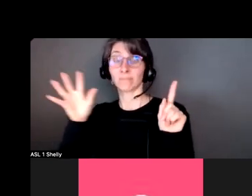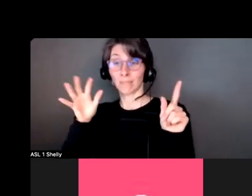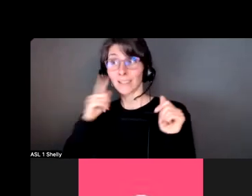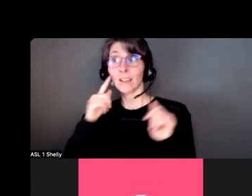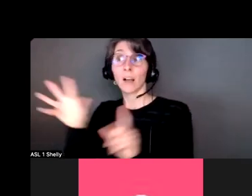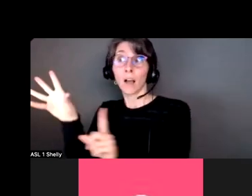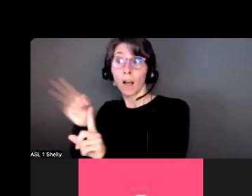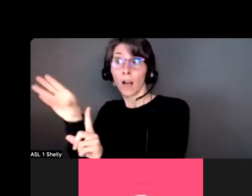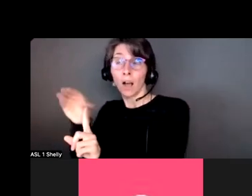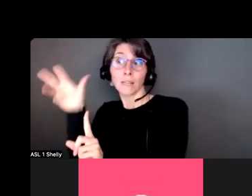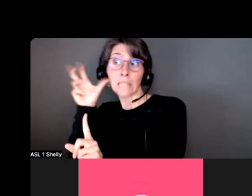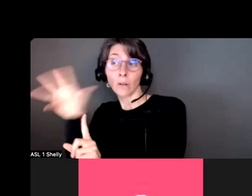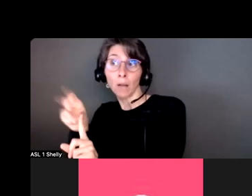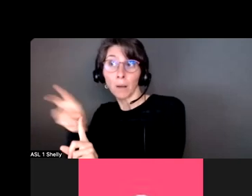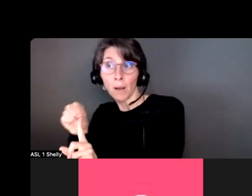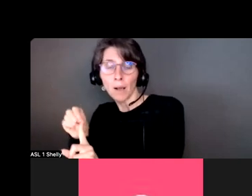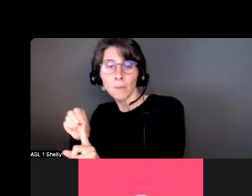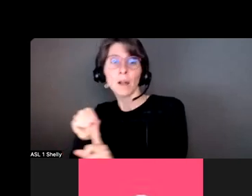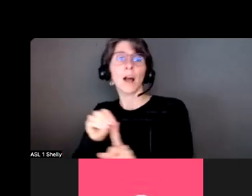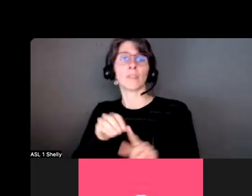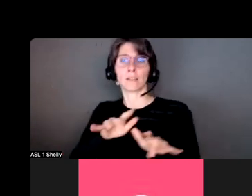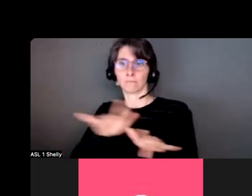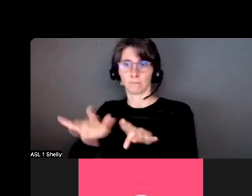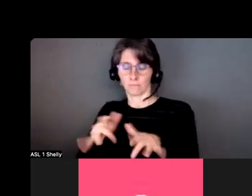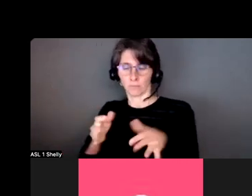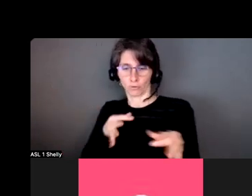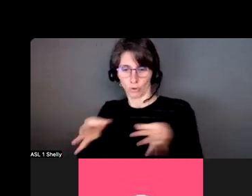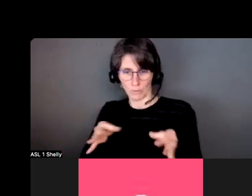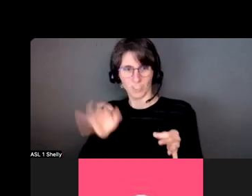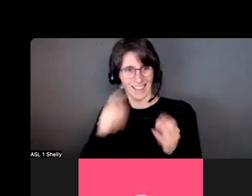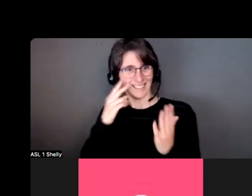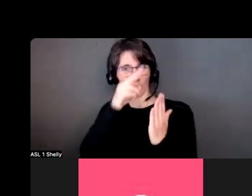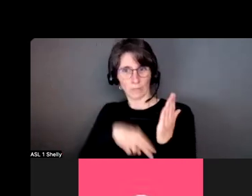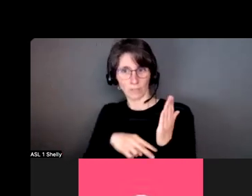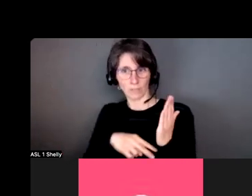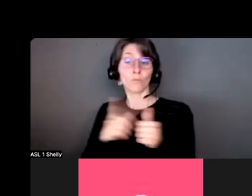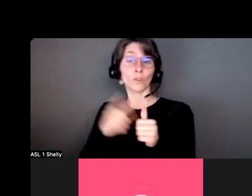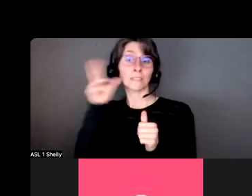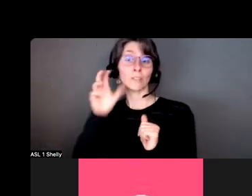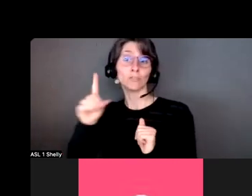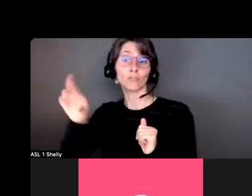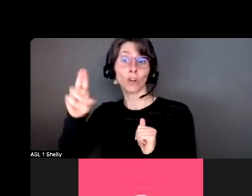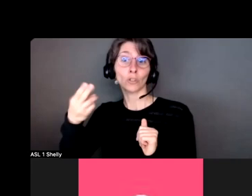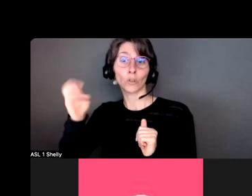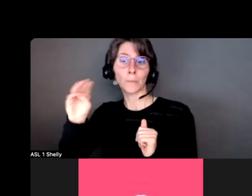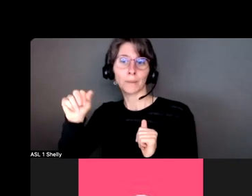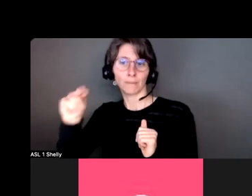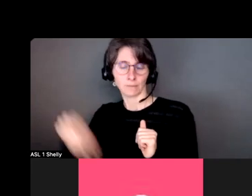read, and you'll hear her voice and then a recording of the event. Wendy F.